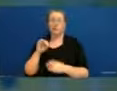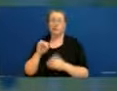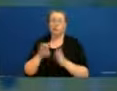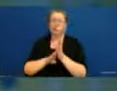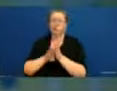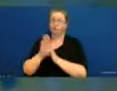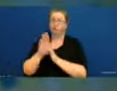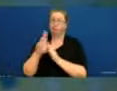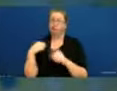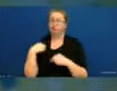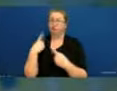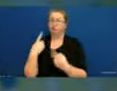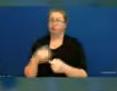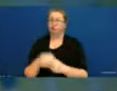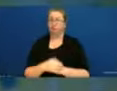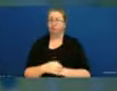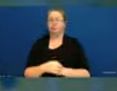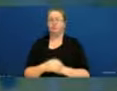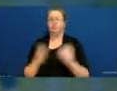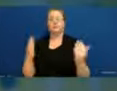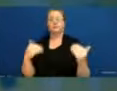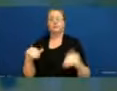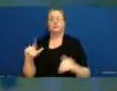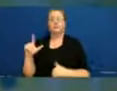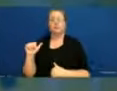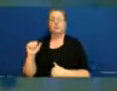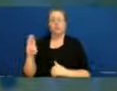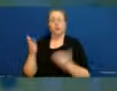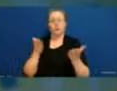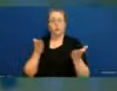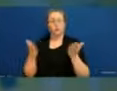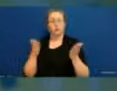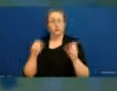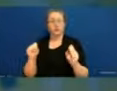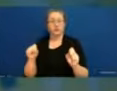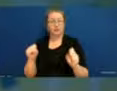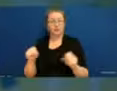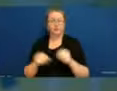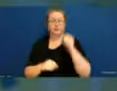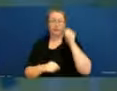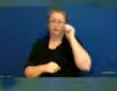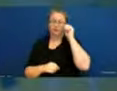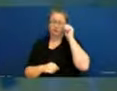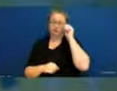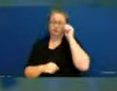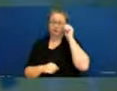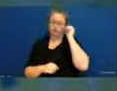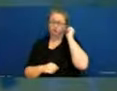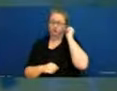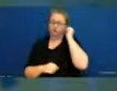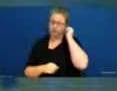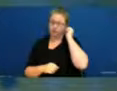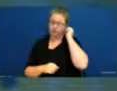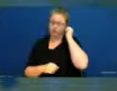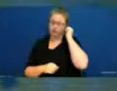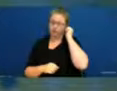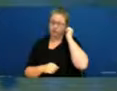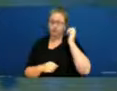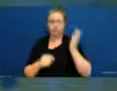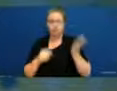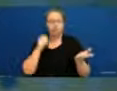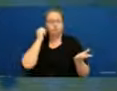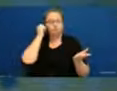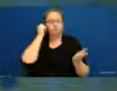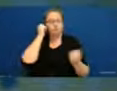think, exceptional progress in a short period of time. I want to move on to lab services capacity. This is our